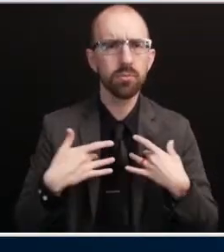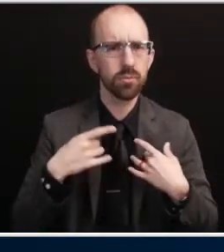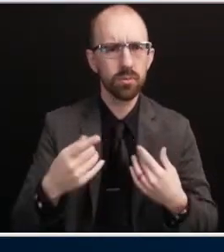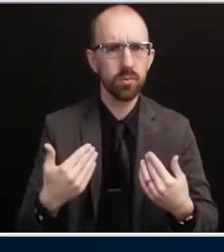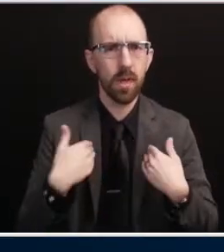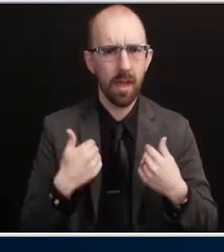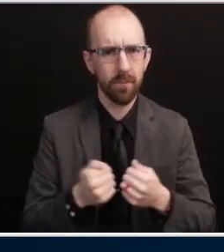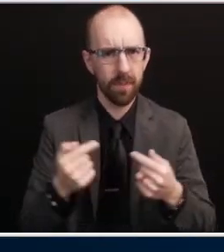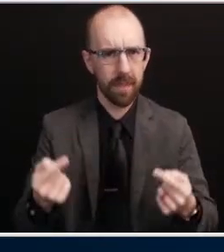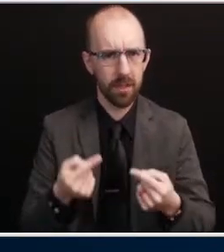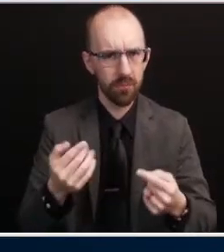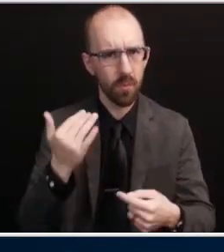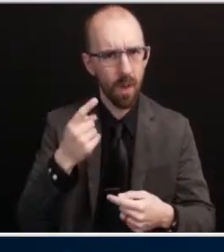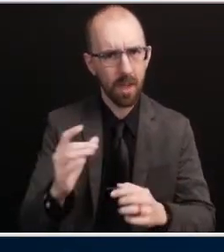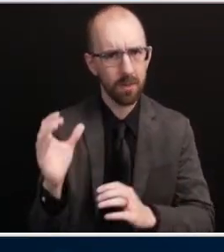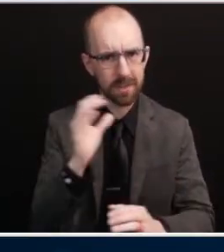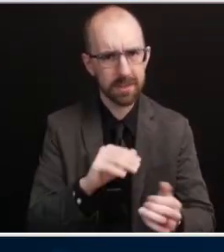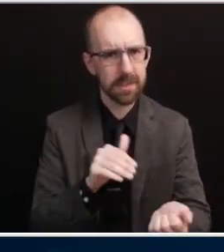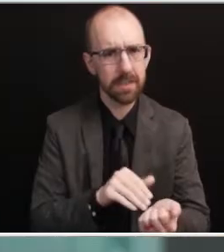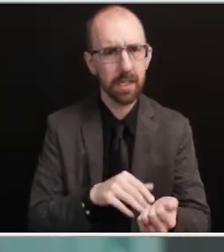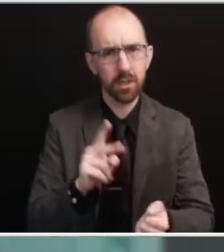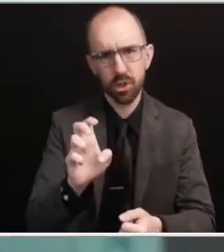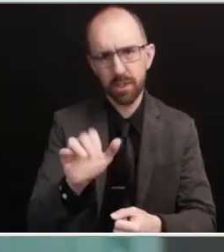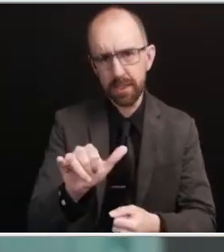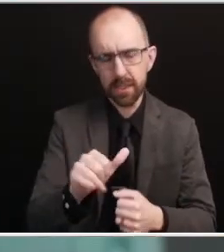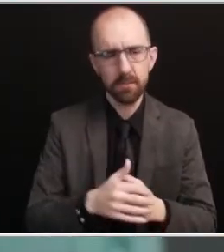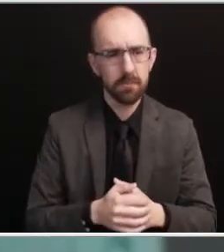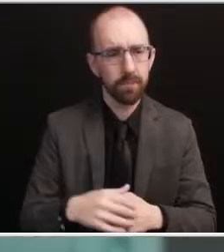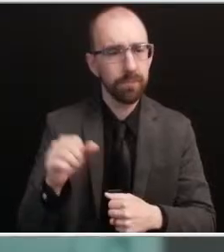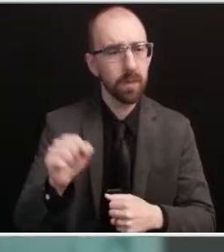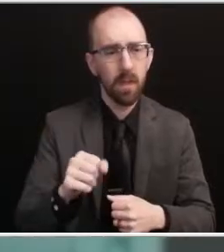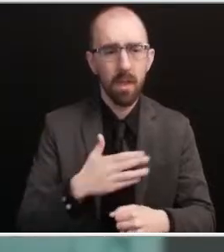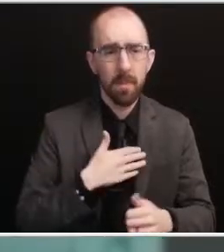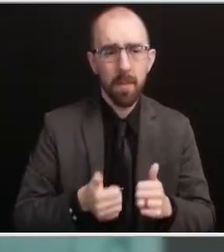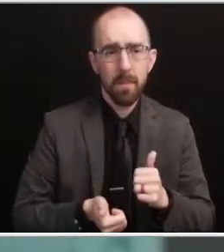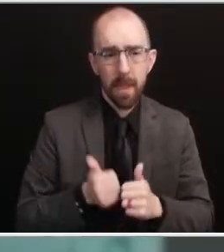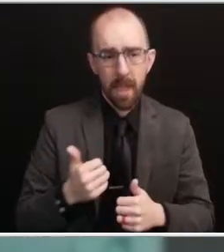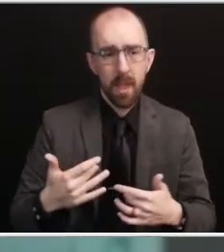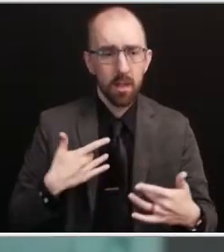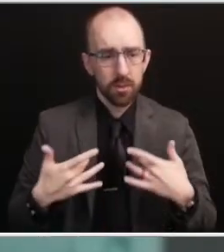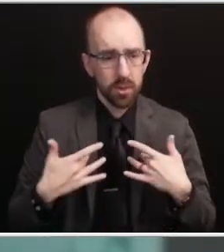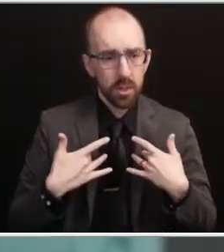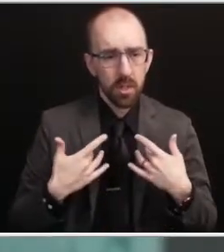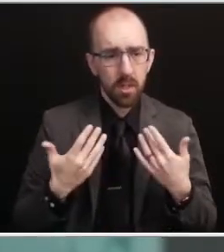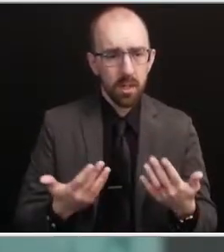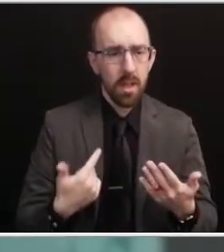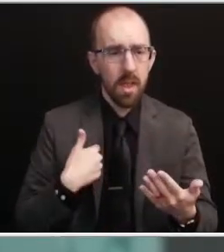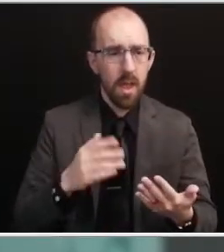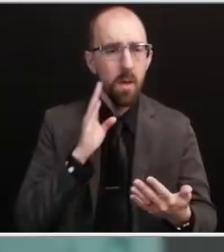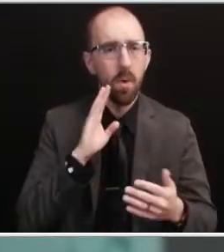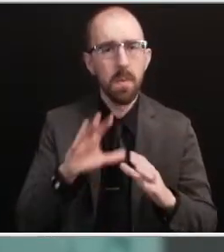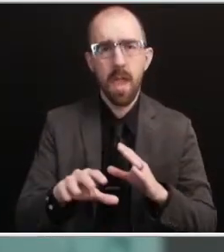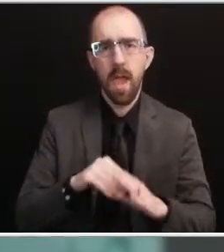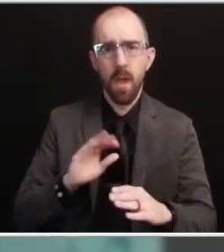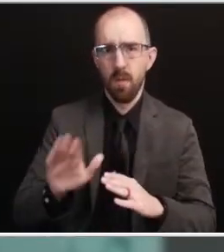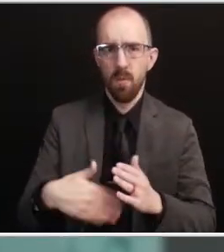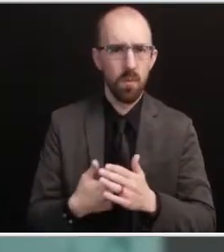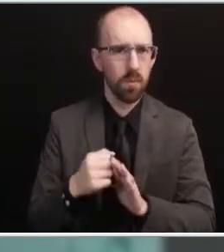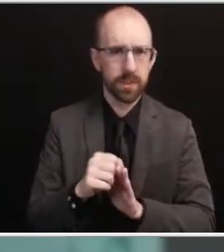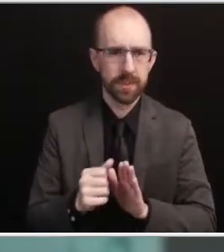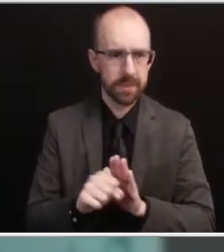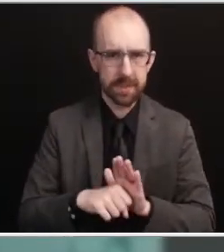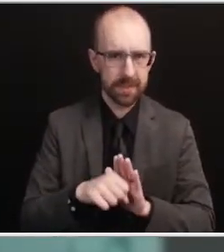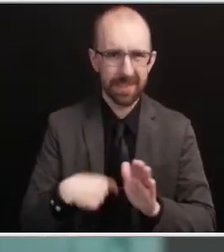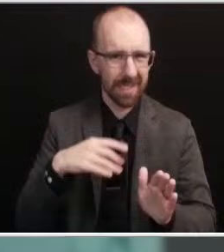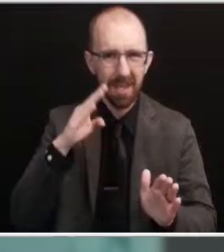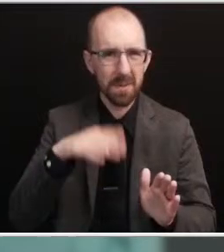why did you seek out Dr. Key? Yeah, so my main concern was I'm going to be out for the entire season. I kind of knew that